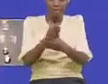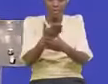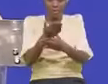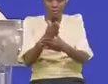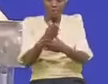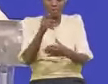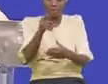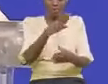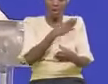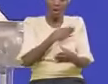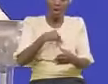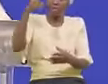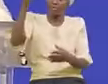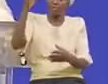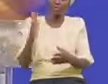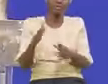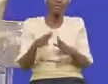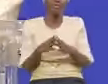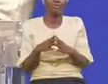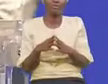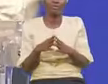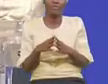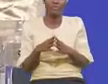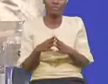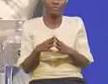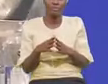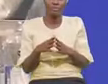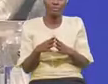Bena etua na alo pɔn ɖe mia kple Mawu dome.